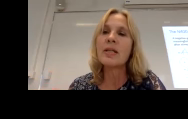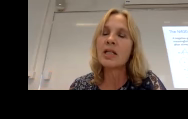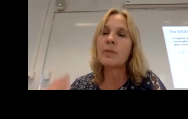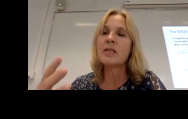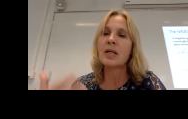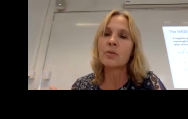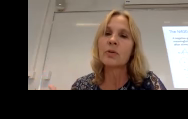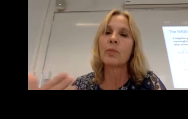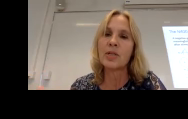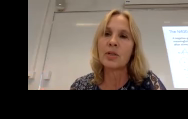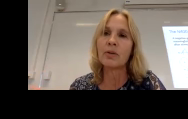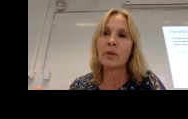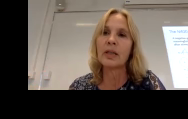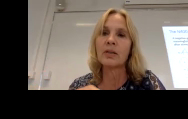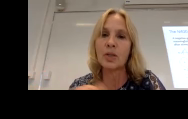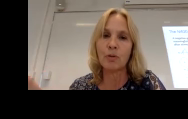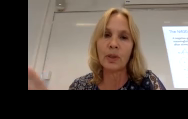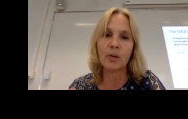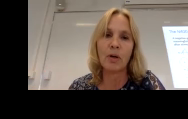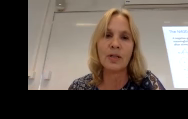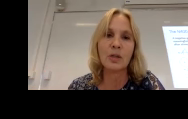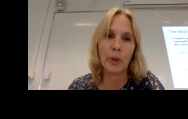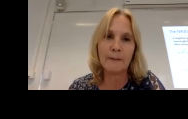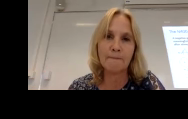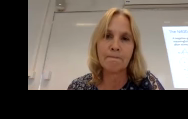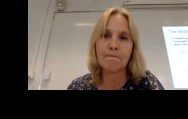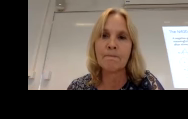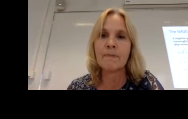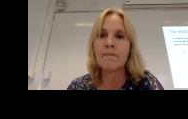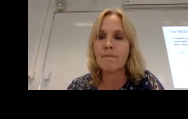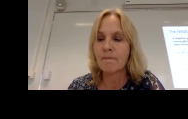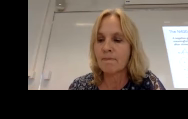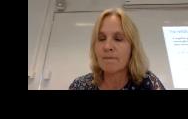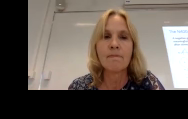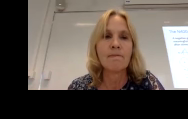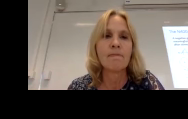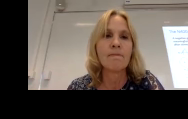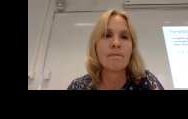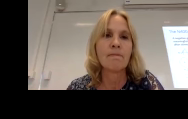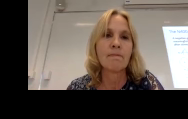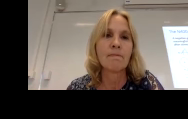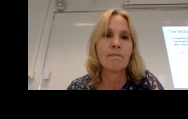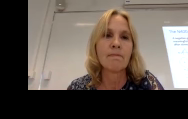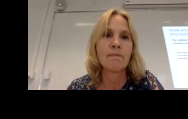N400s tend to be central or posteriorly distributed across the brain.